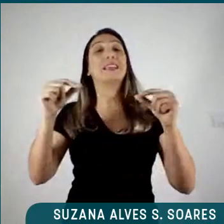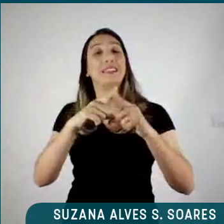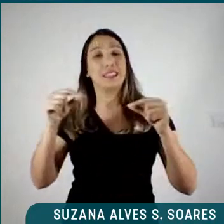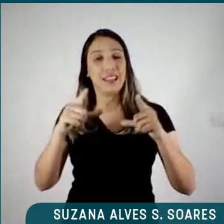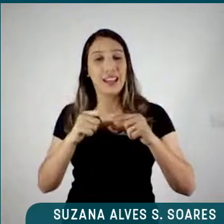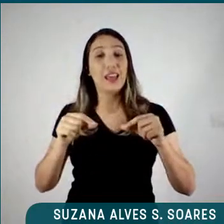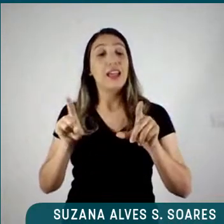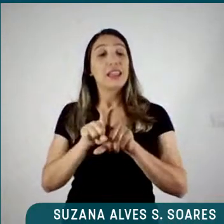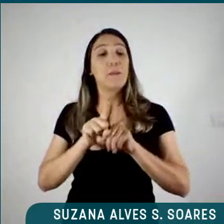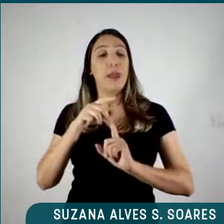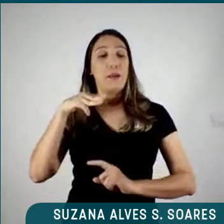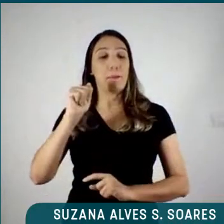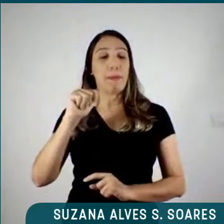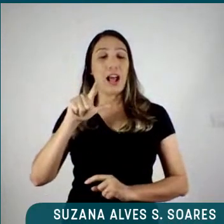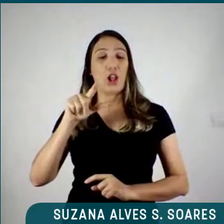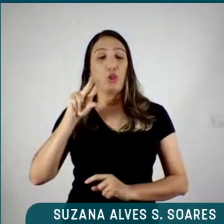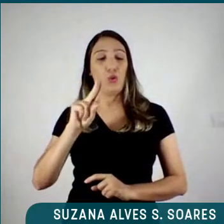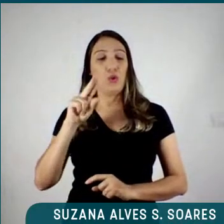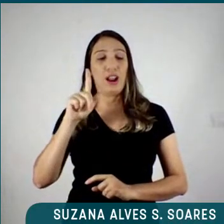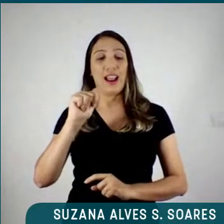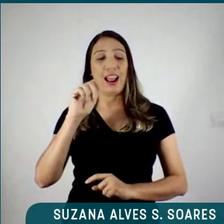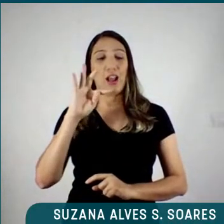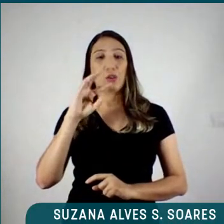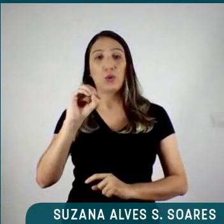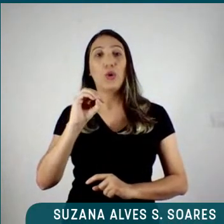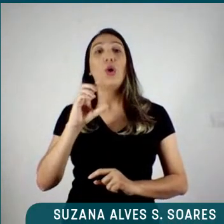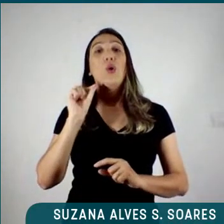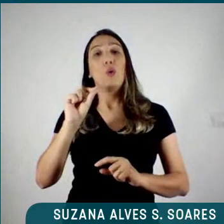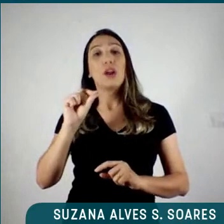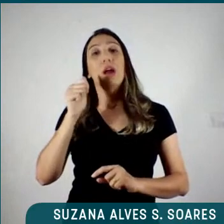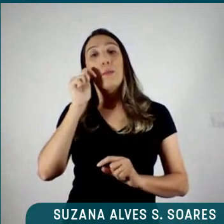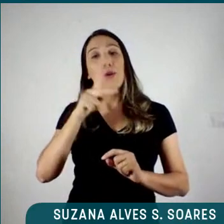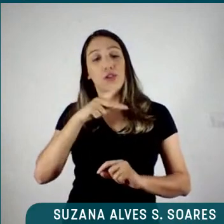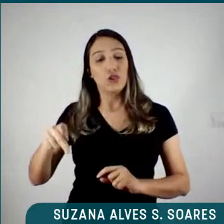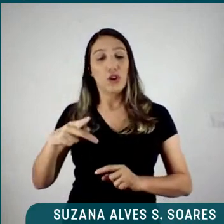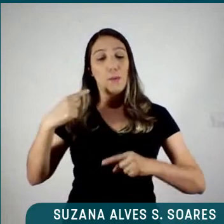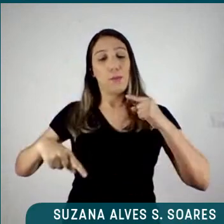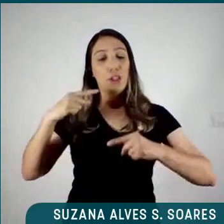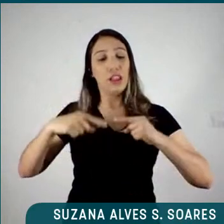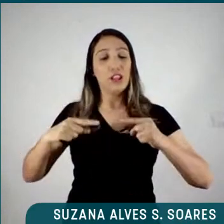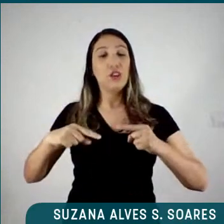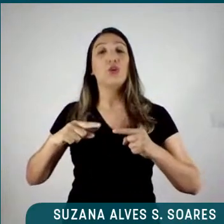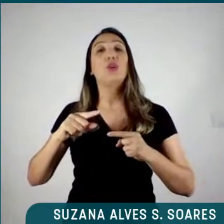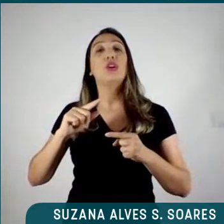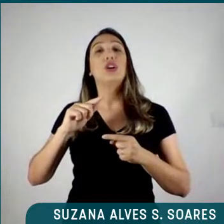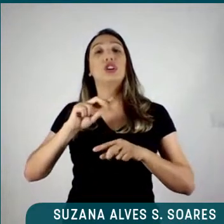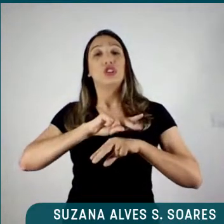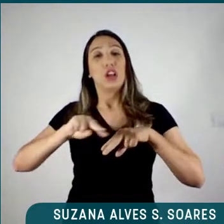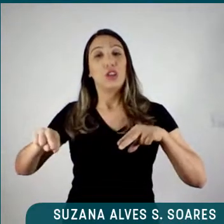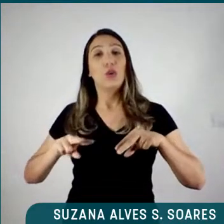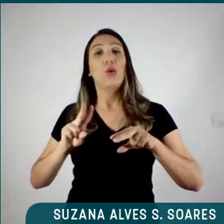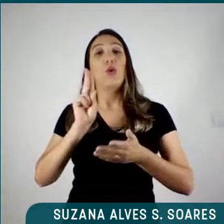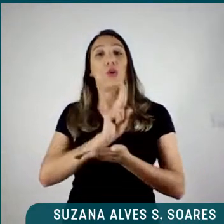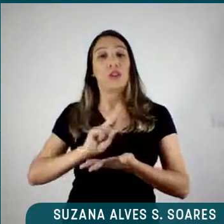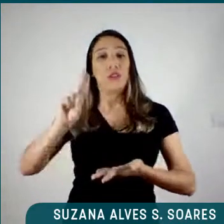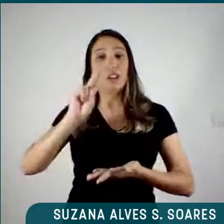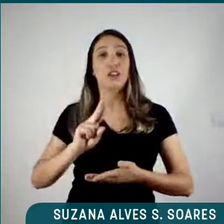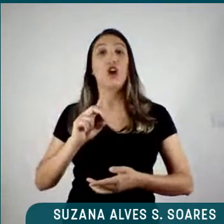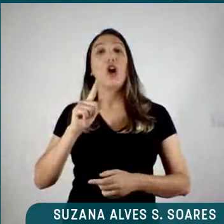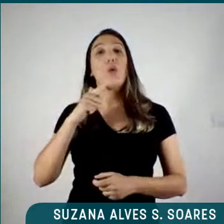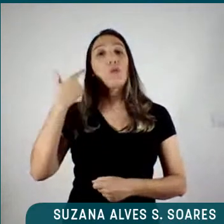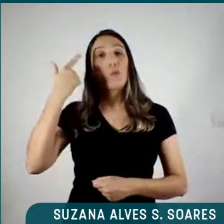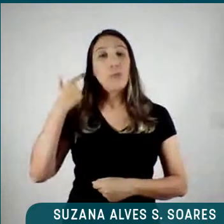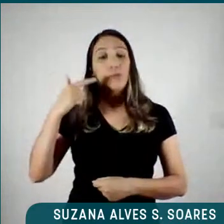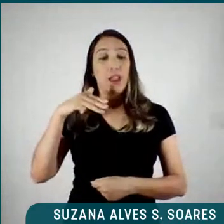our guests for today, the panelists, Débora Diniz, who is a professor of law at the University of Brasília and